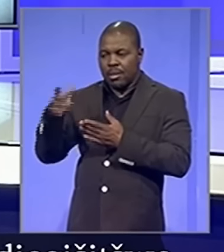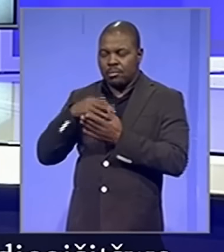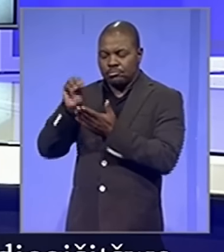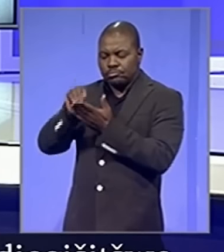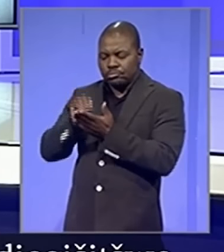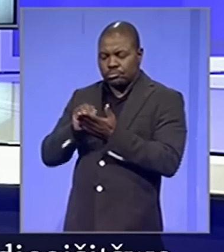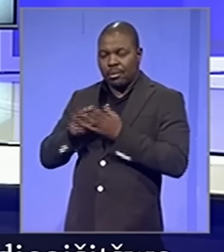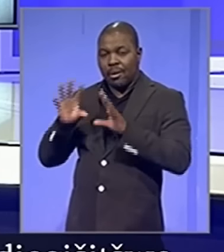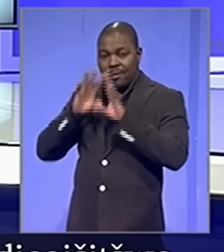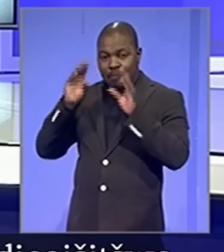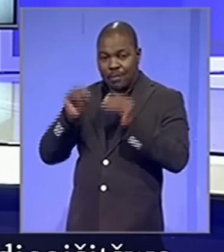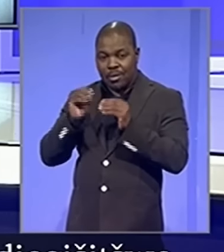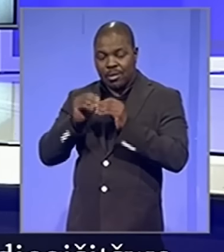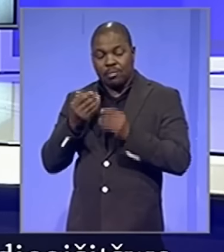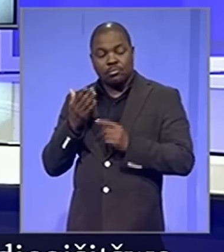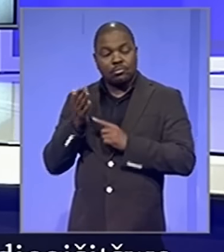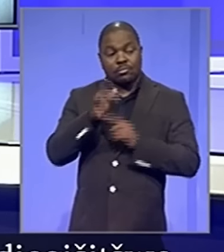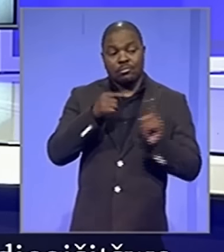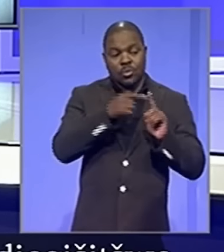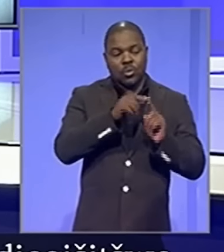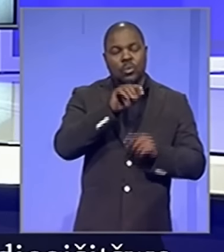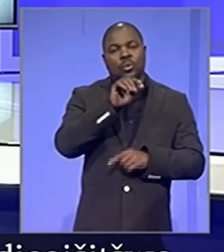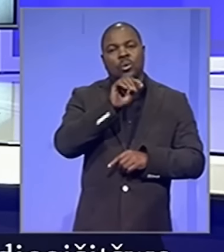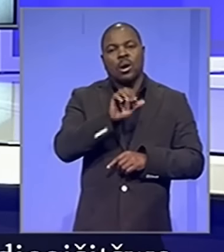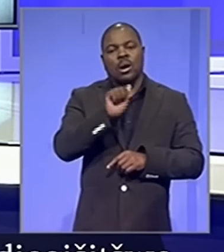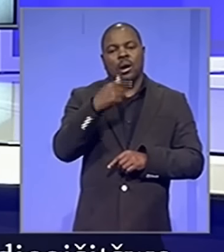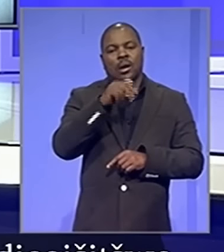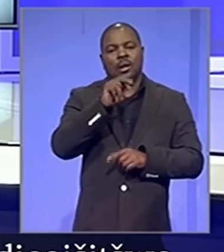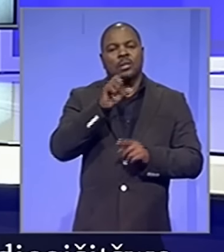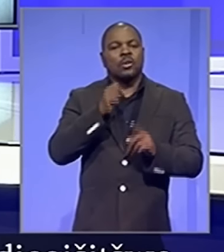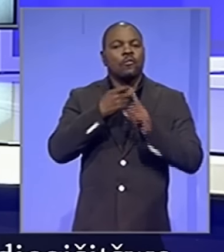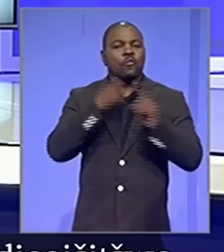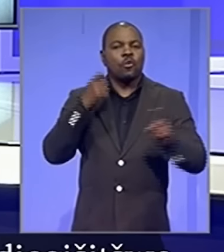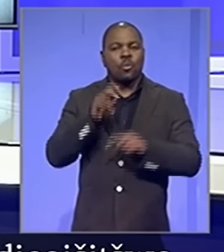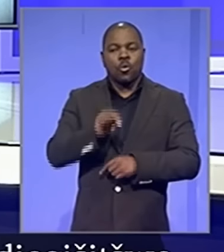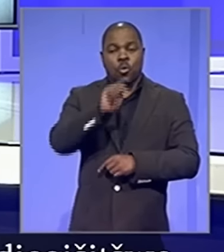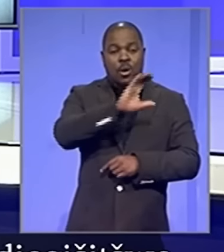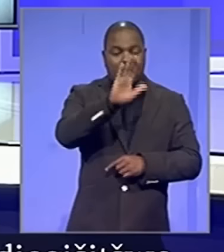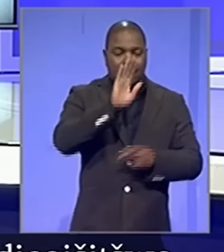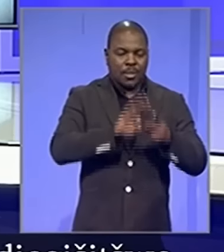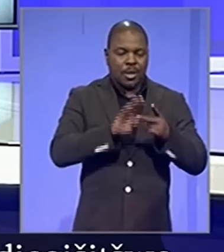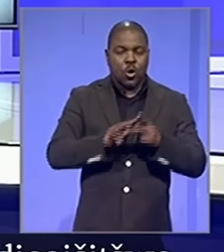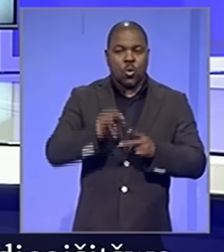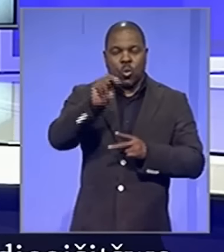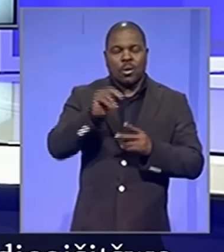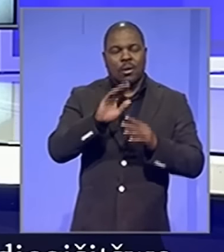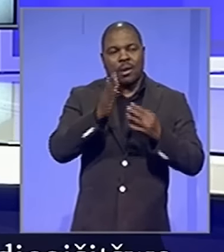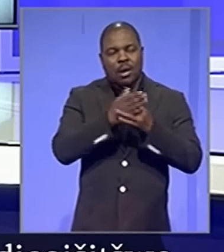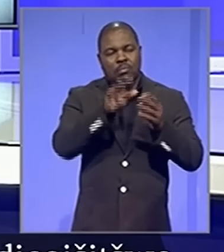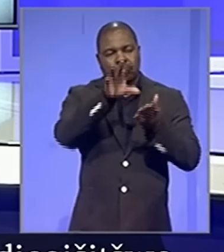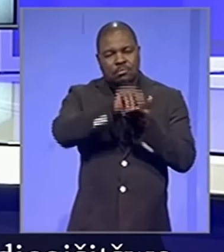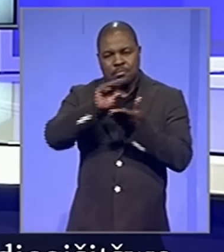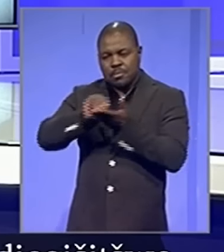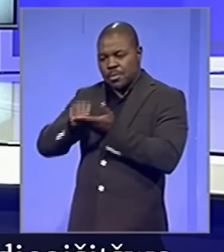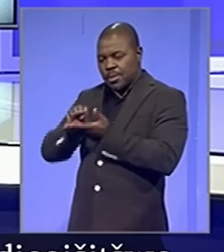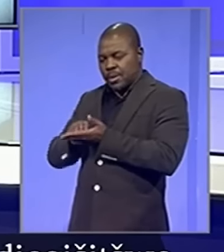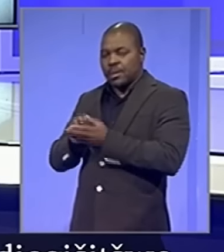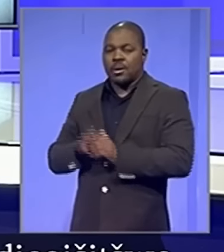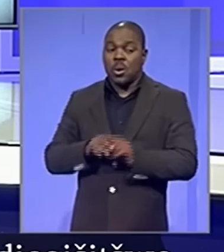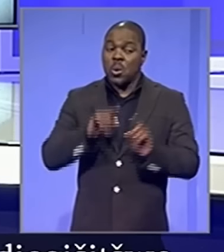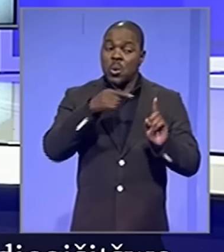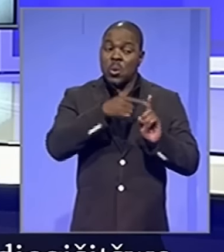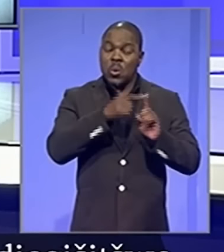ditatofatso kgatlhanong le Setshwantsho go tswa diprofenseng tše pedi tša Northern Cape le North West. O lebane le ditatofatso